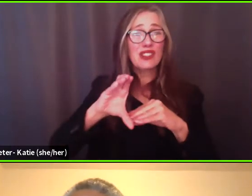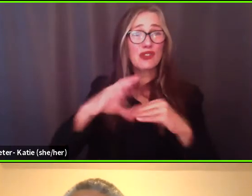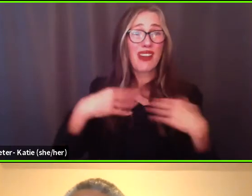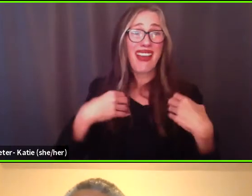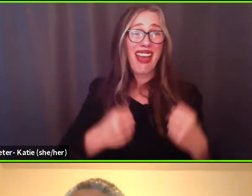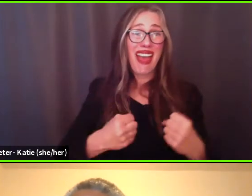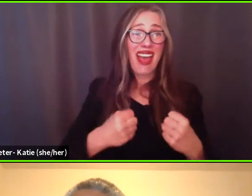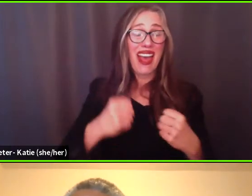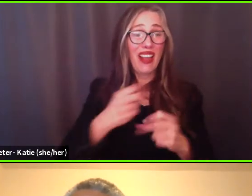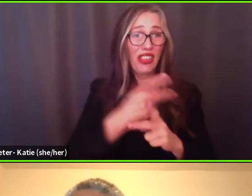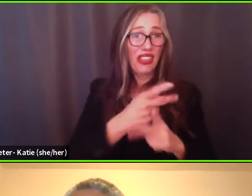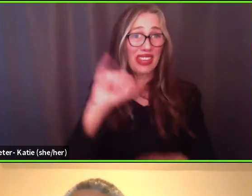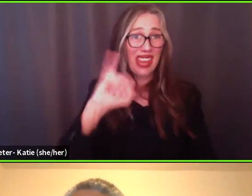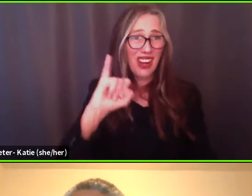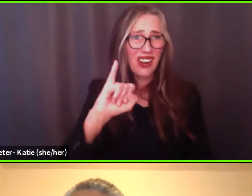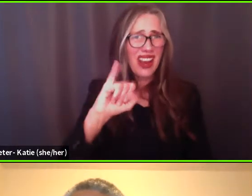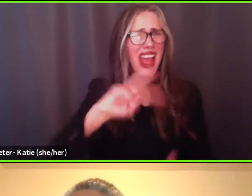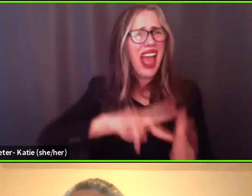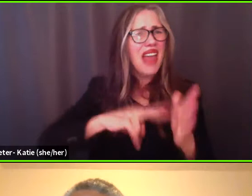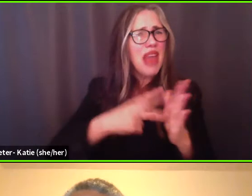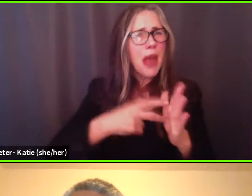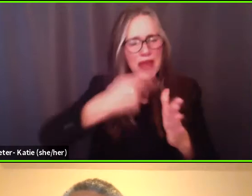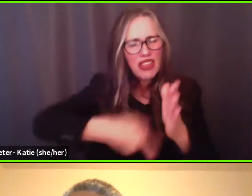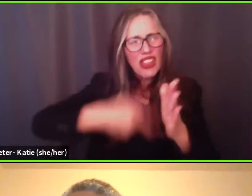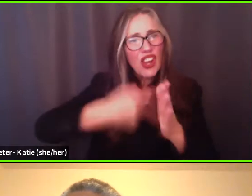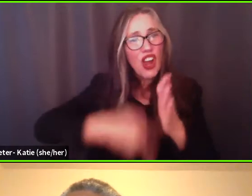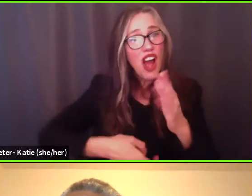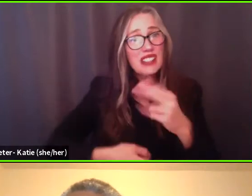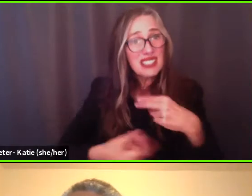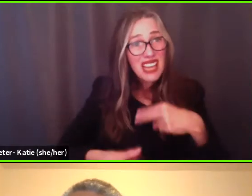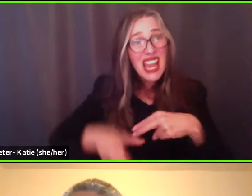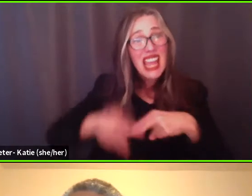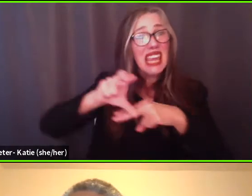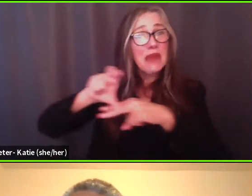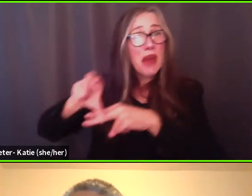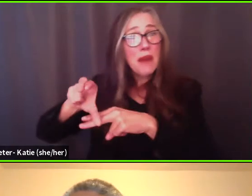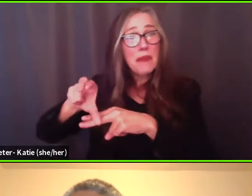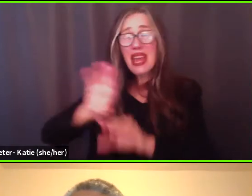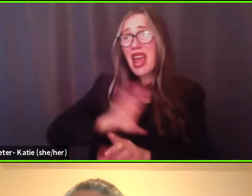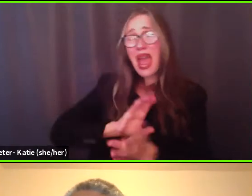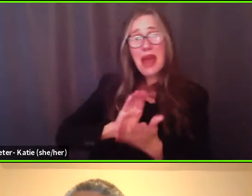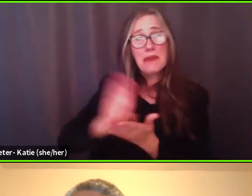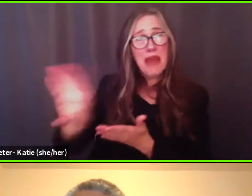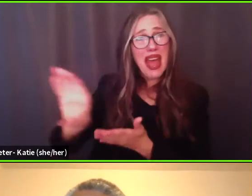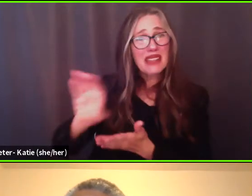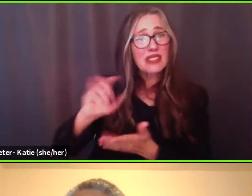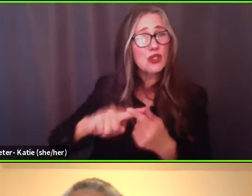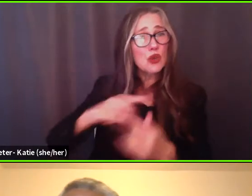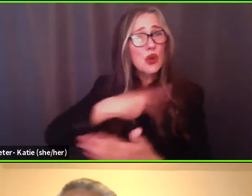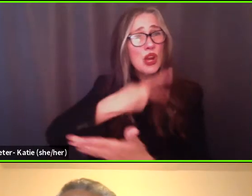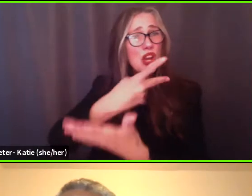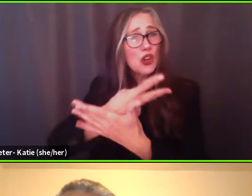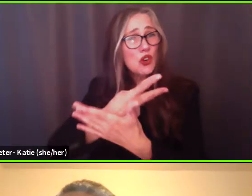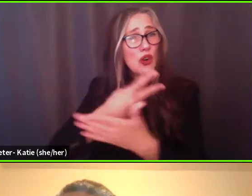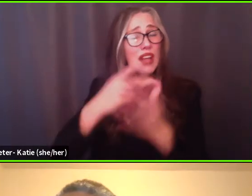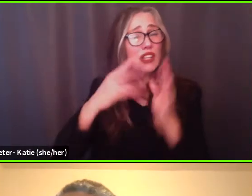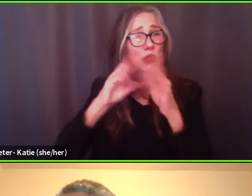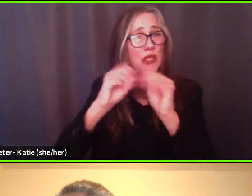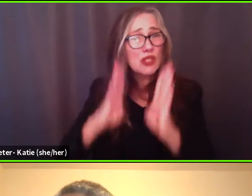specifically citing a graduate student who had given birth prematurely and gay men using prep to prevent hiv